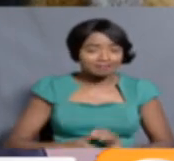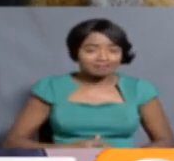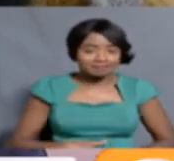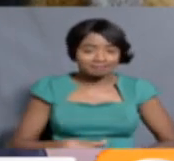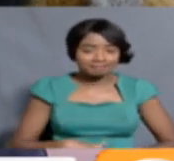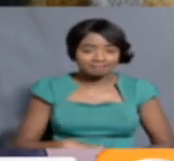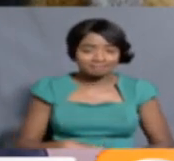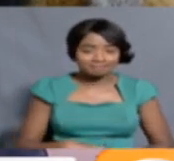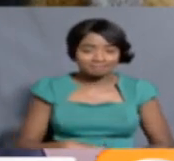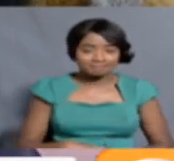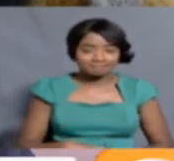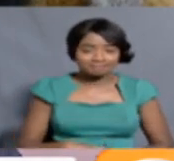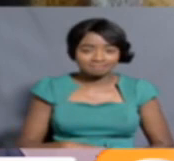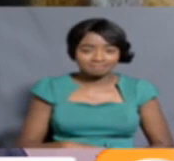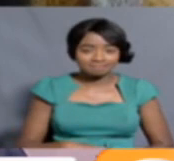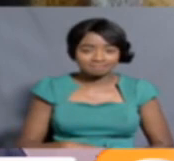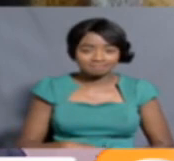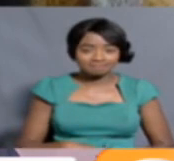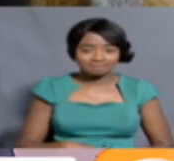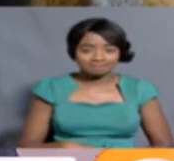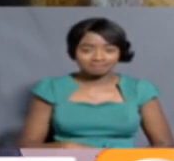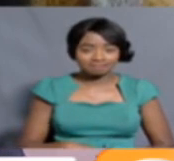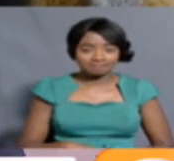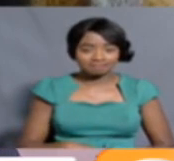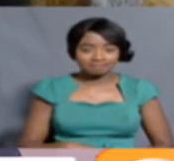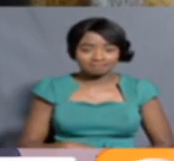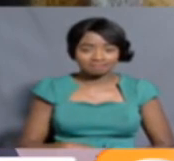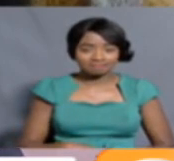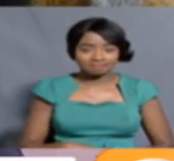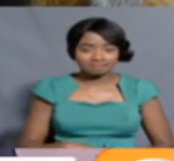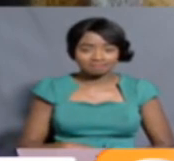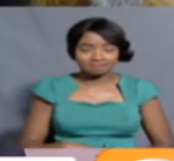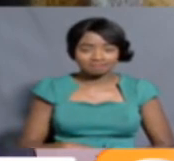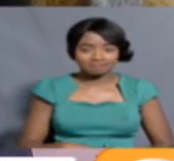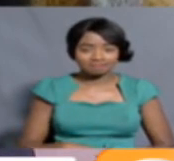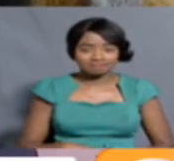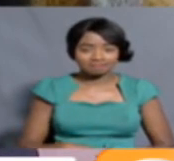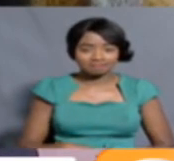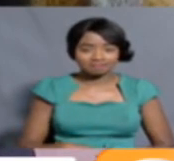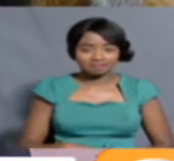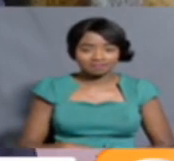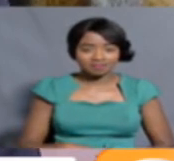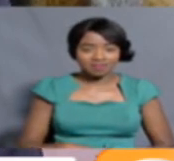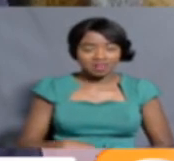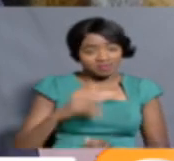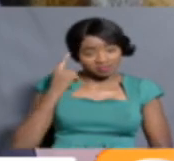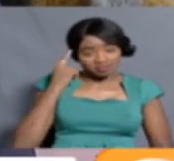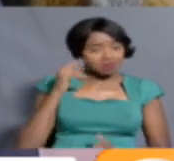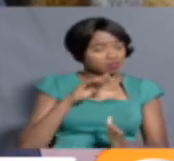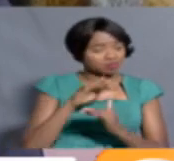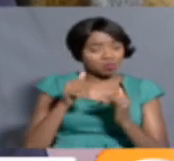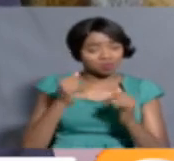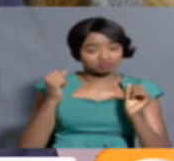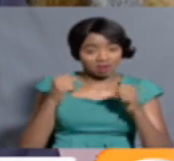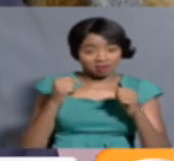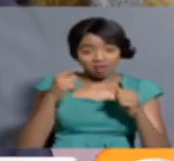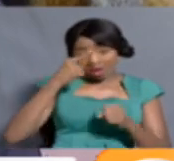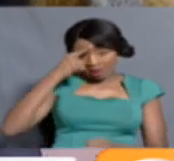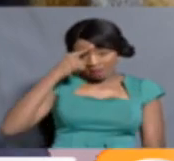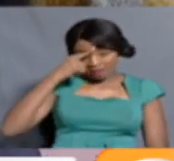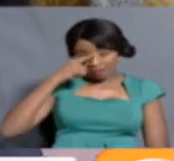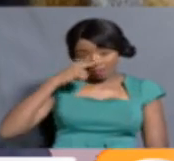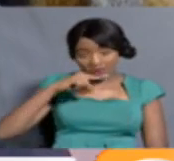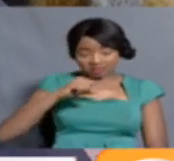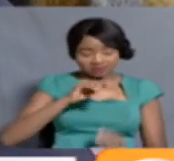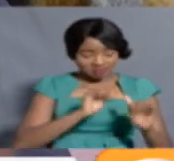and sections of Laikipia. I think we all agree, policy-wise, the farmer has been failed.